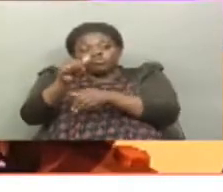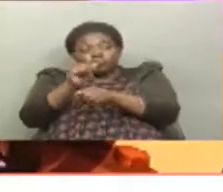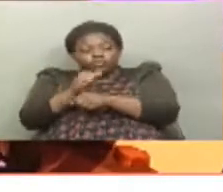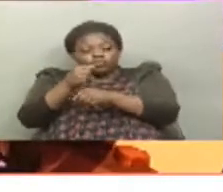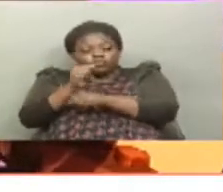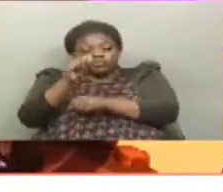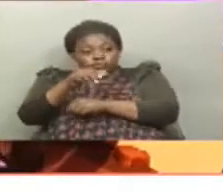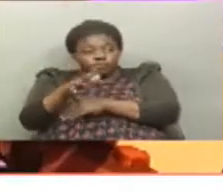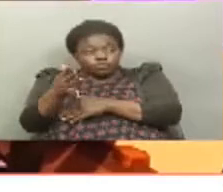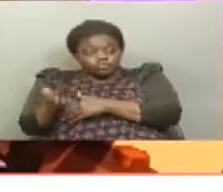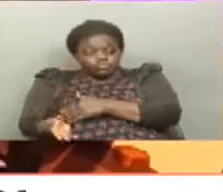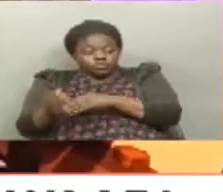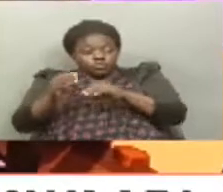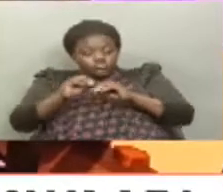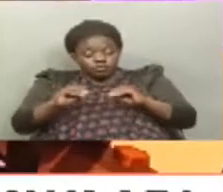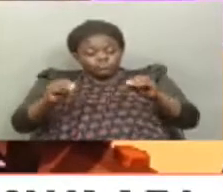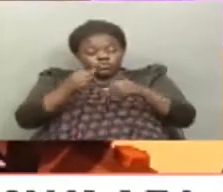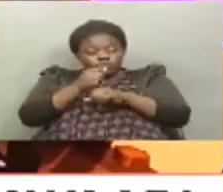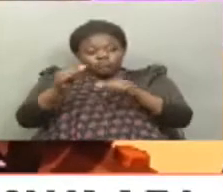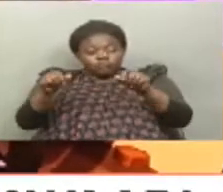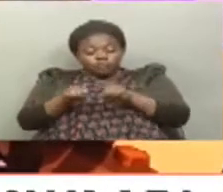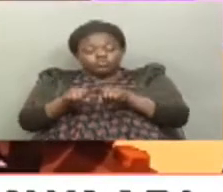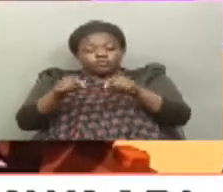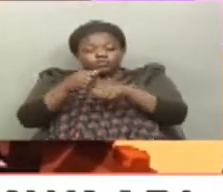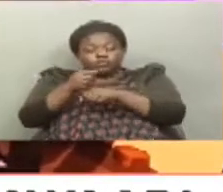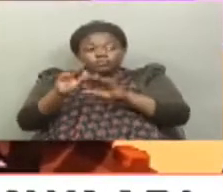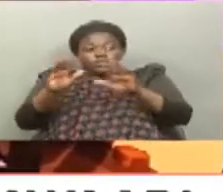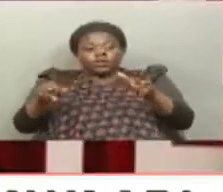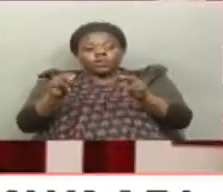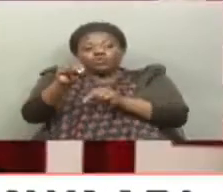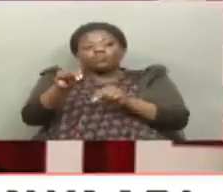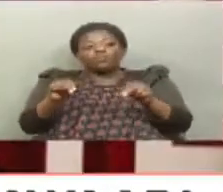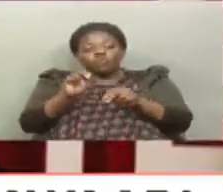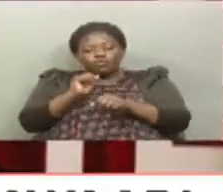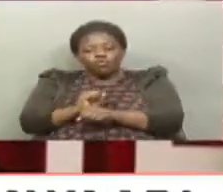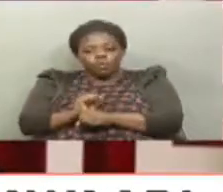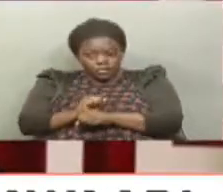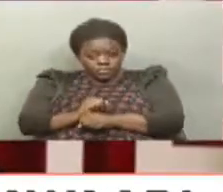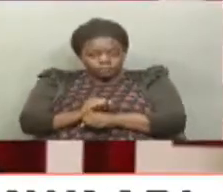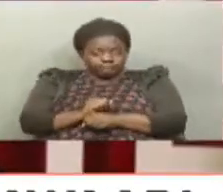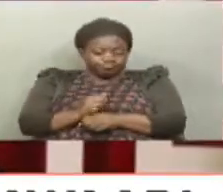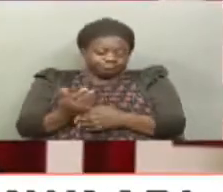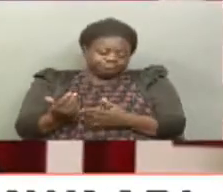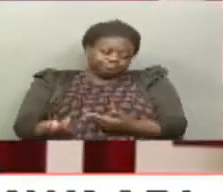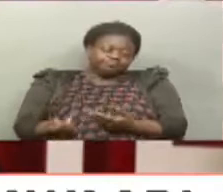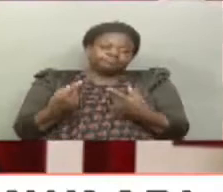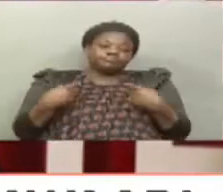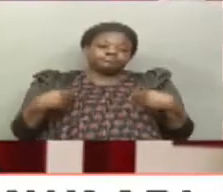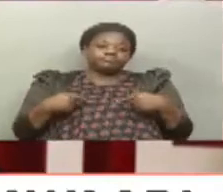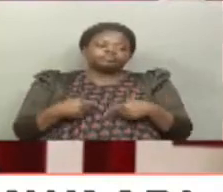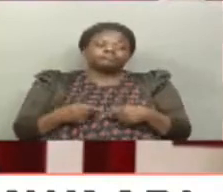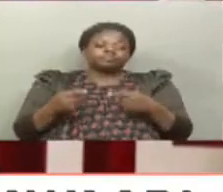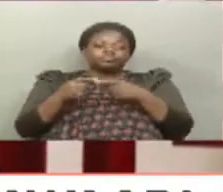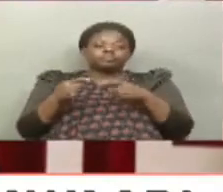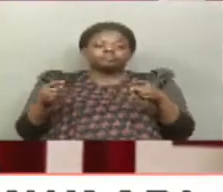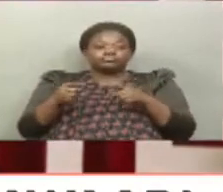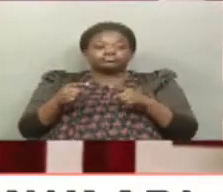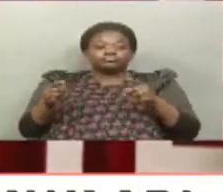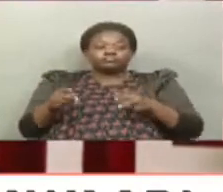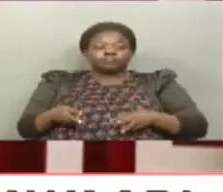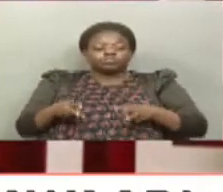ekitongole kyabwe omuli okubangula amakampuni n'ebitongole ku nzirukanya y'emirimu. We have got various ways in which we